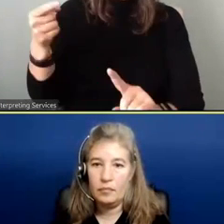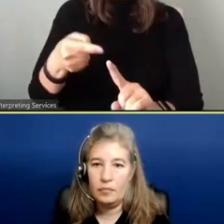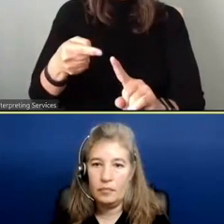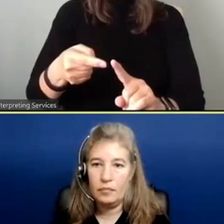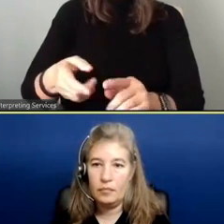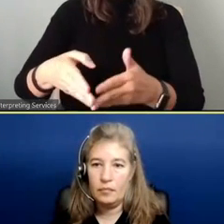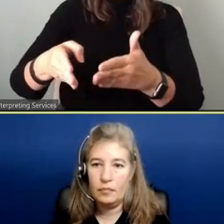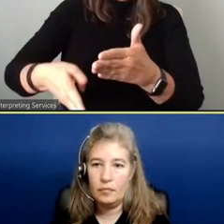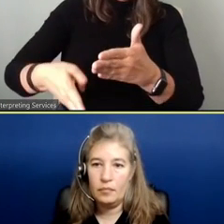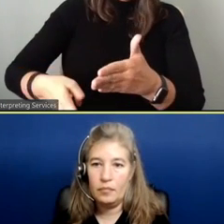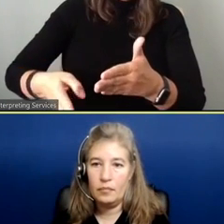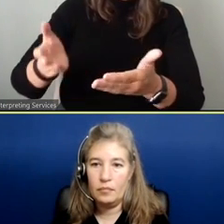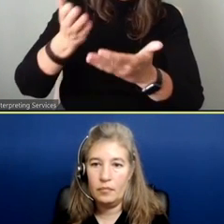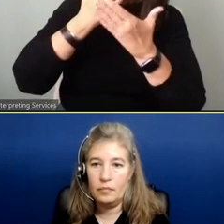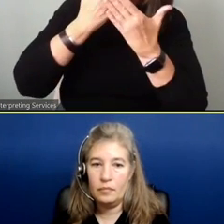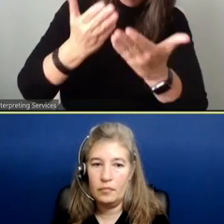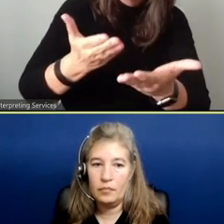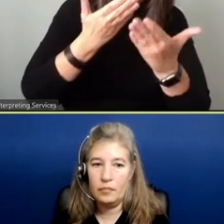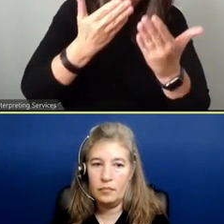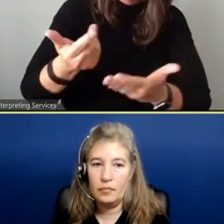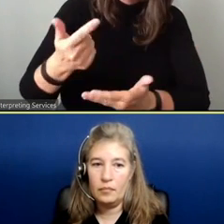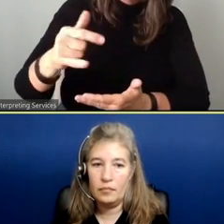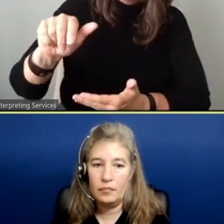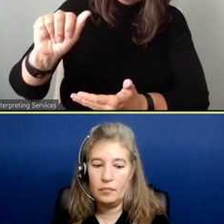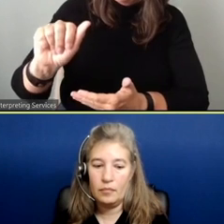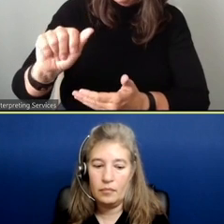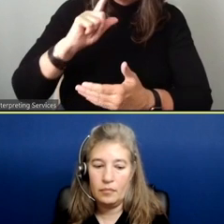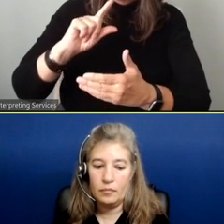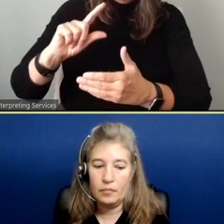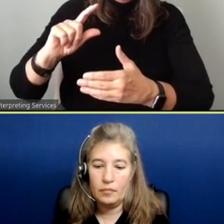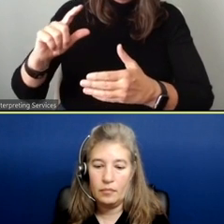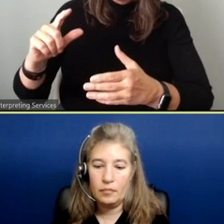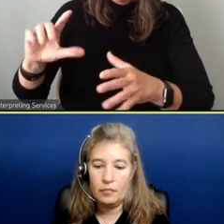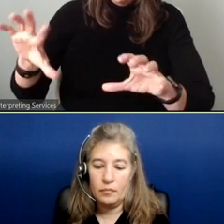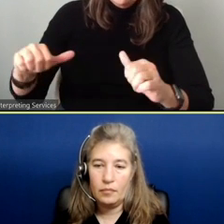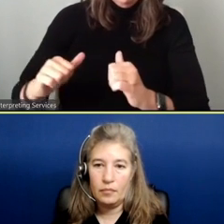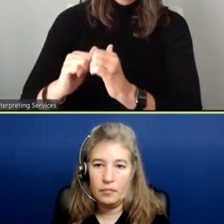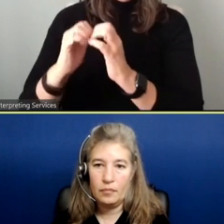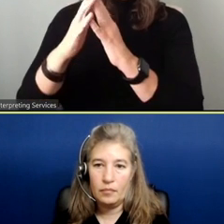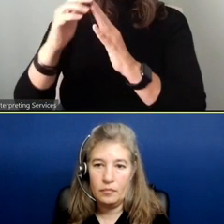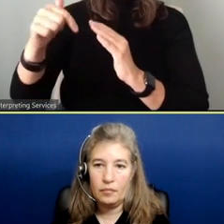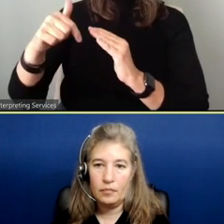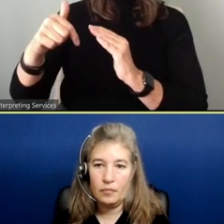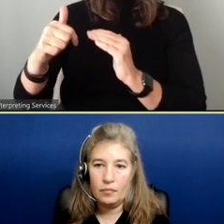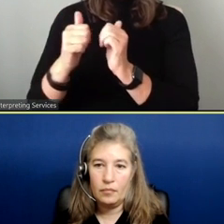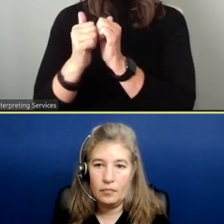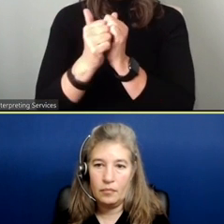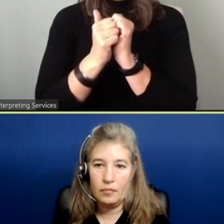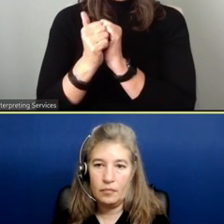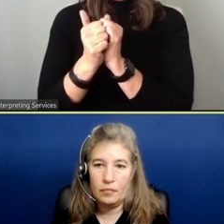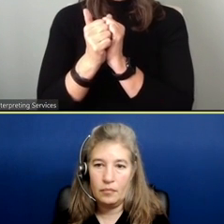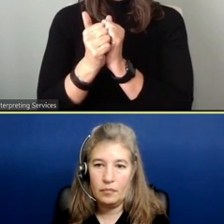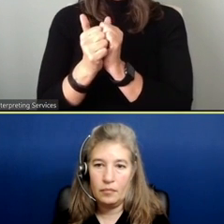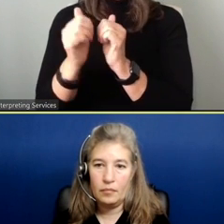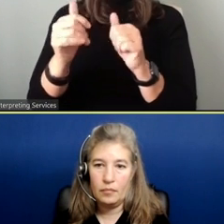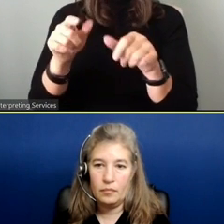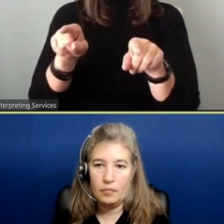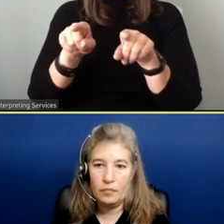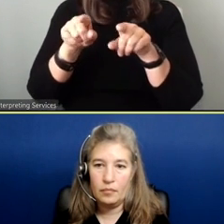on experiences we had when we administered a fund after Hurricane Sandy, where we made